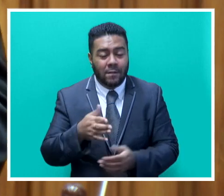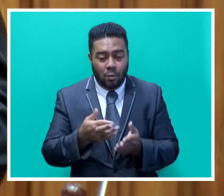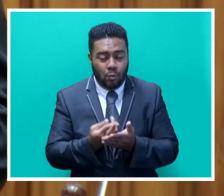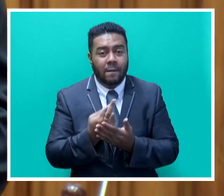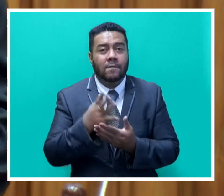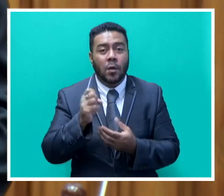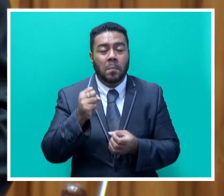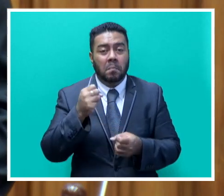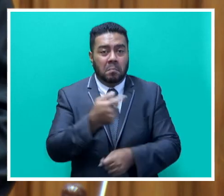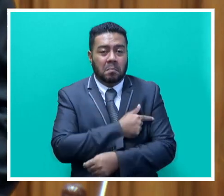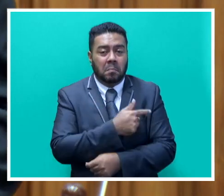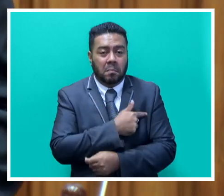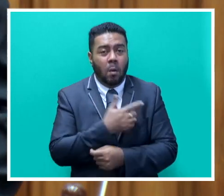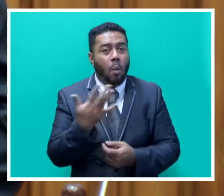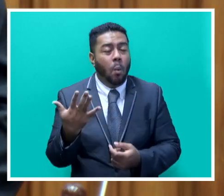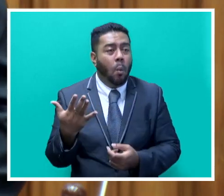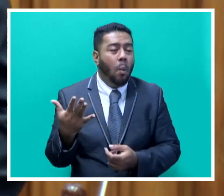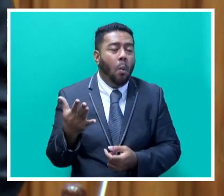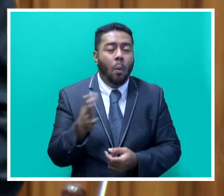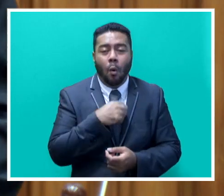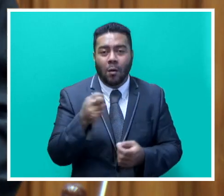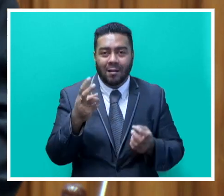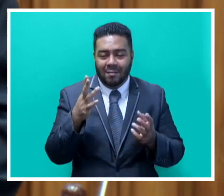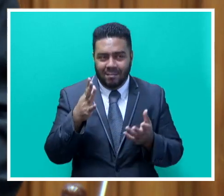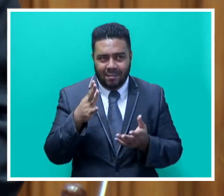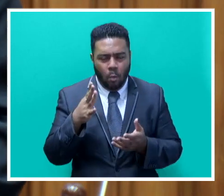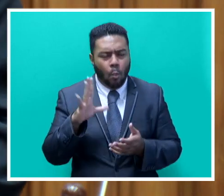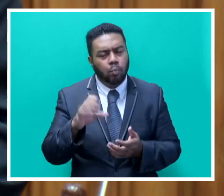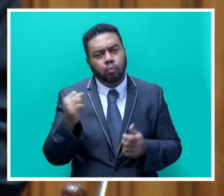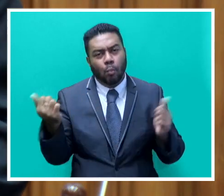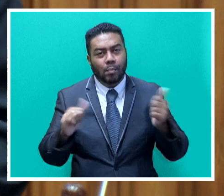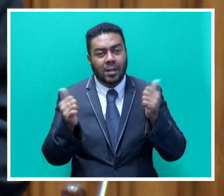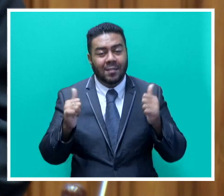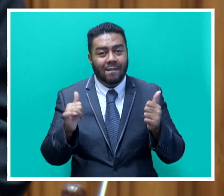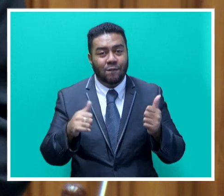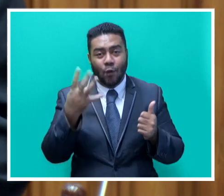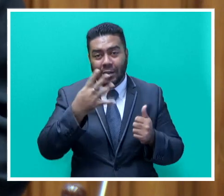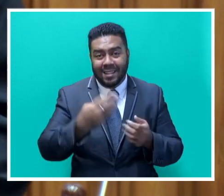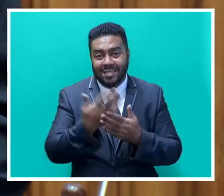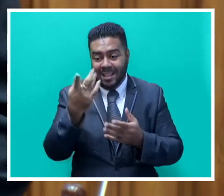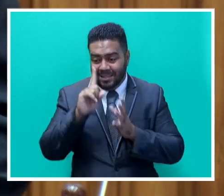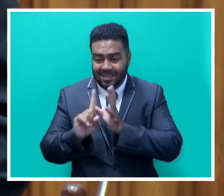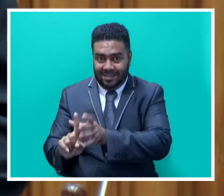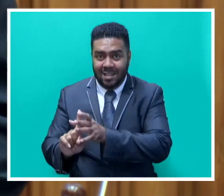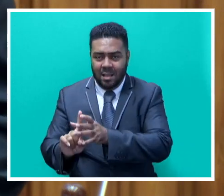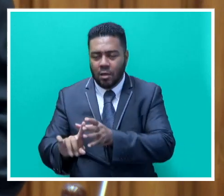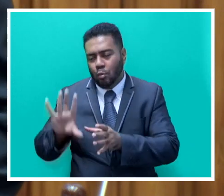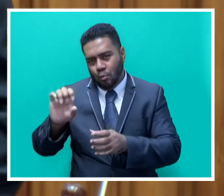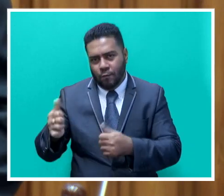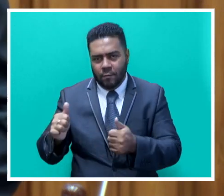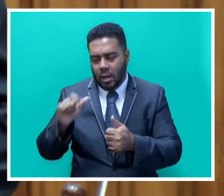presumed COVID-19 are eligible for vaccination once they have completed 14 days of isolation and have recovered from the acute